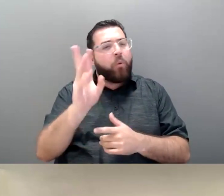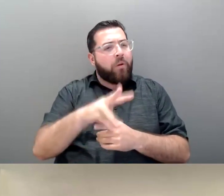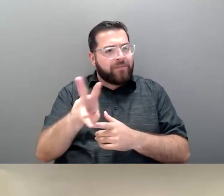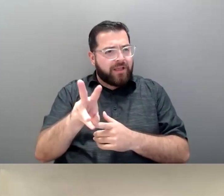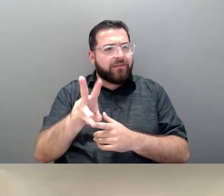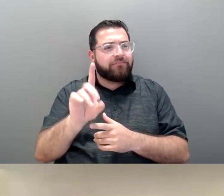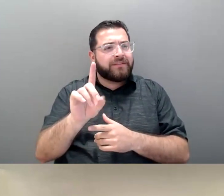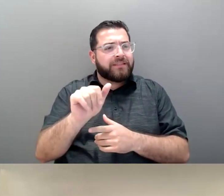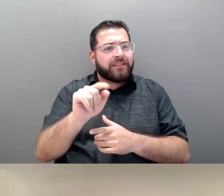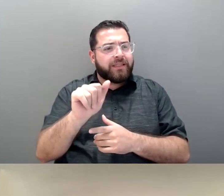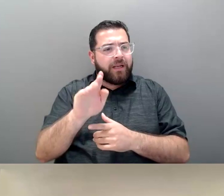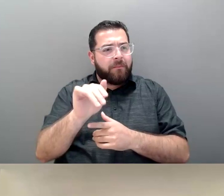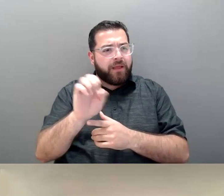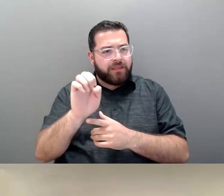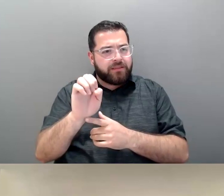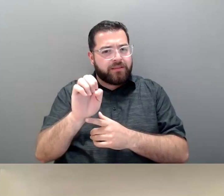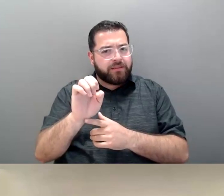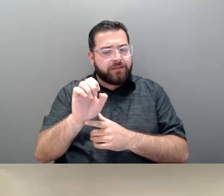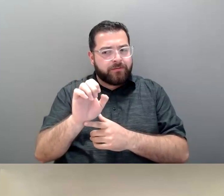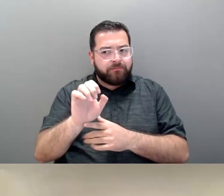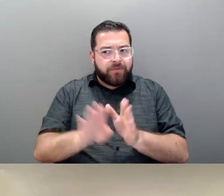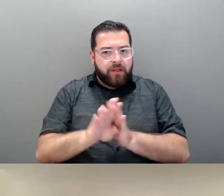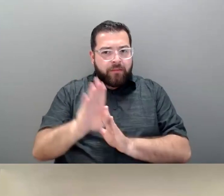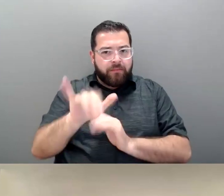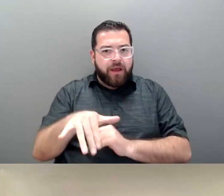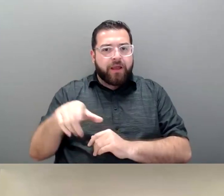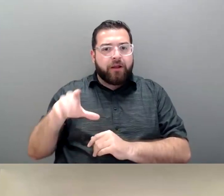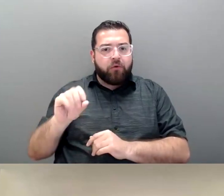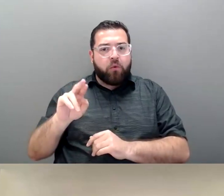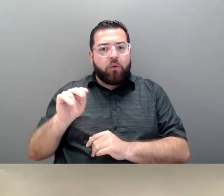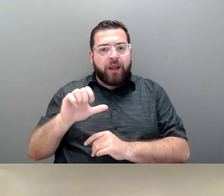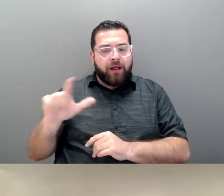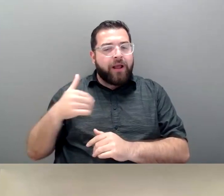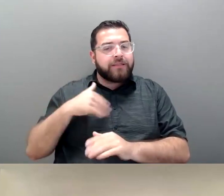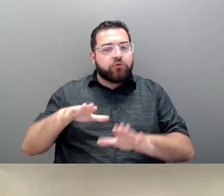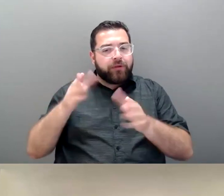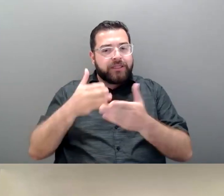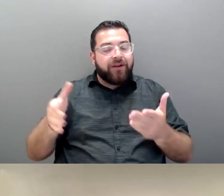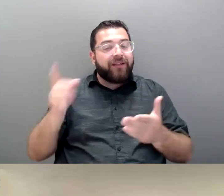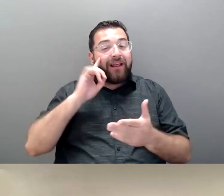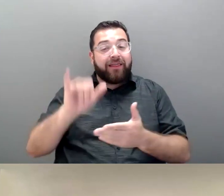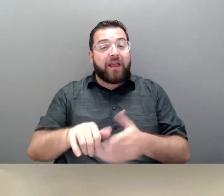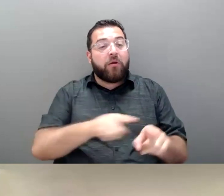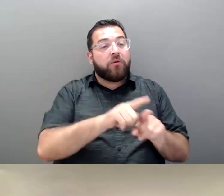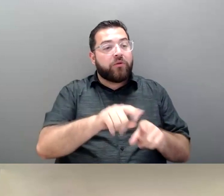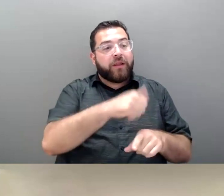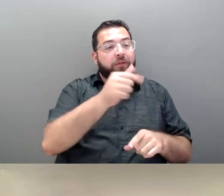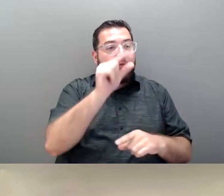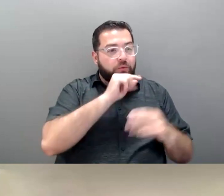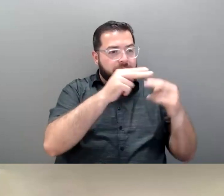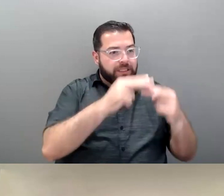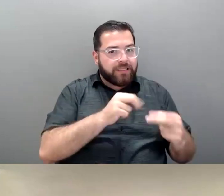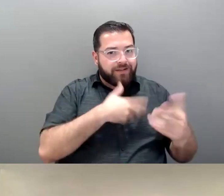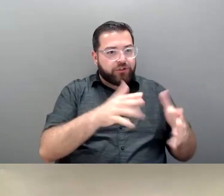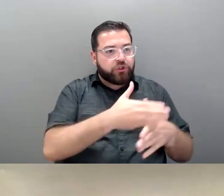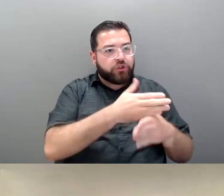website database that Cornell put together. It's got some really great stuff in it. I would say that, along with the Google Slides I shared that I need to